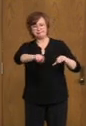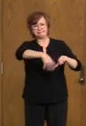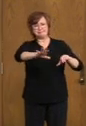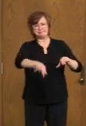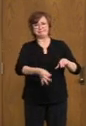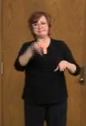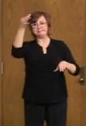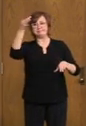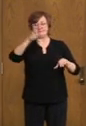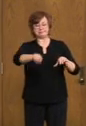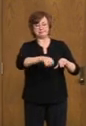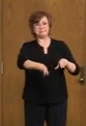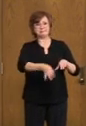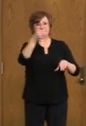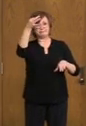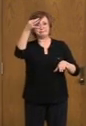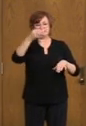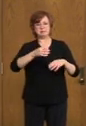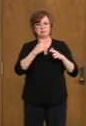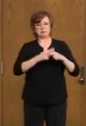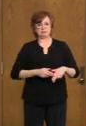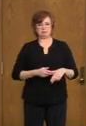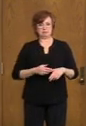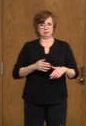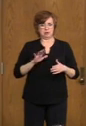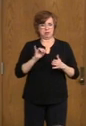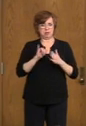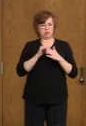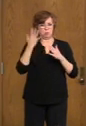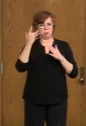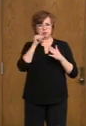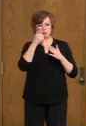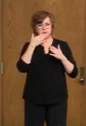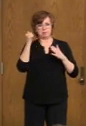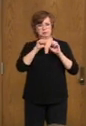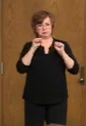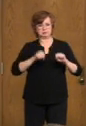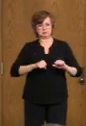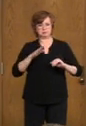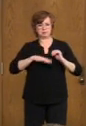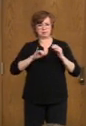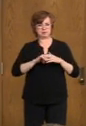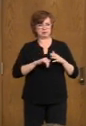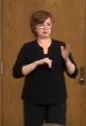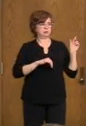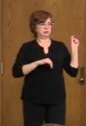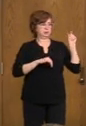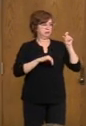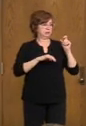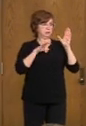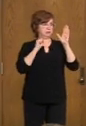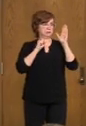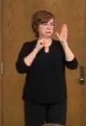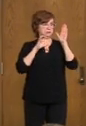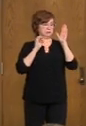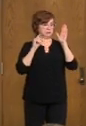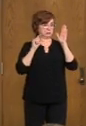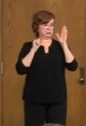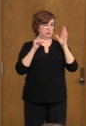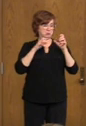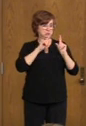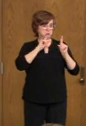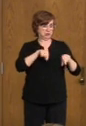get vaccinated, or have enough for all the residents at that facility? Scott, would you have any insight